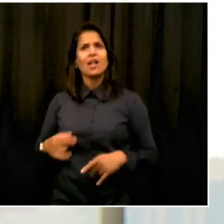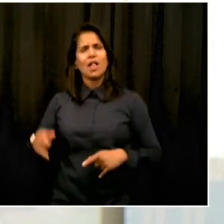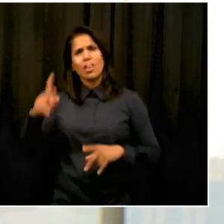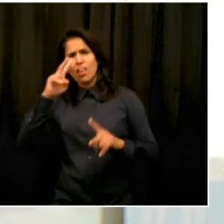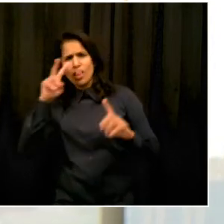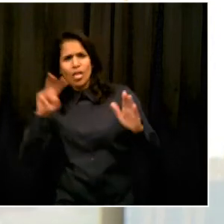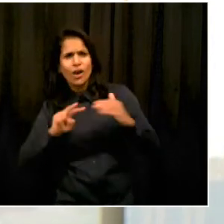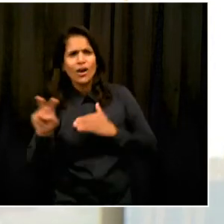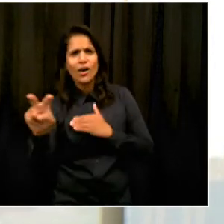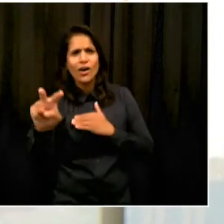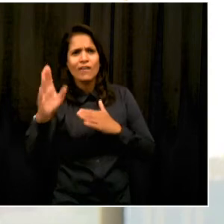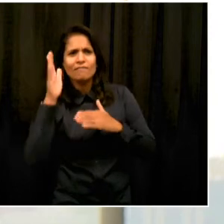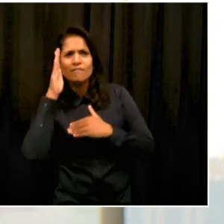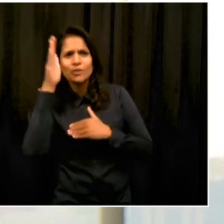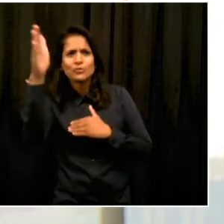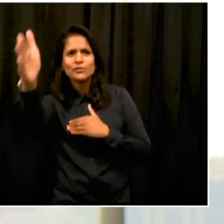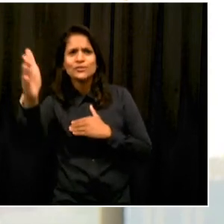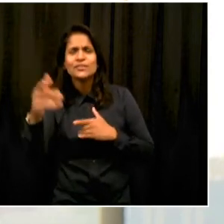transformative moment.